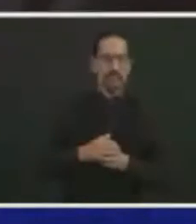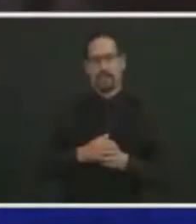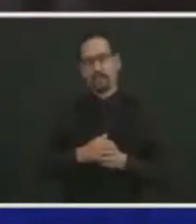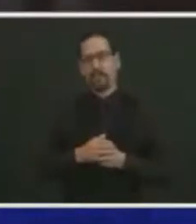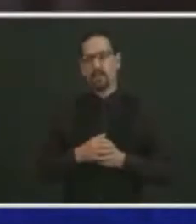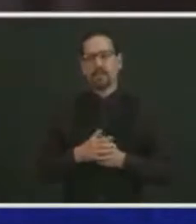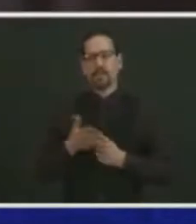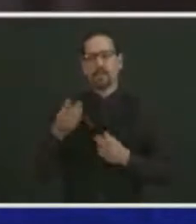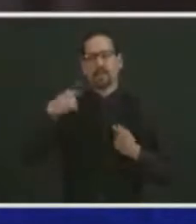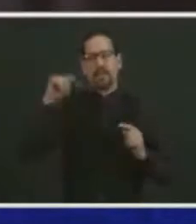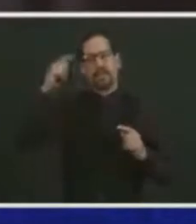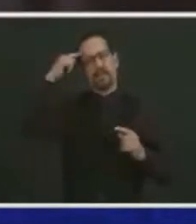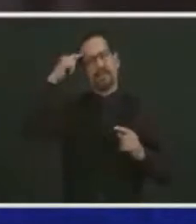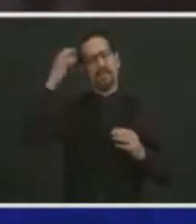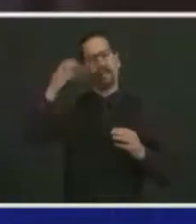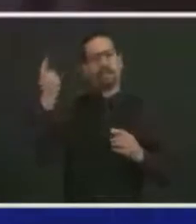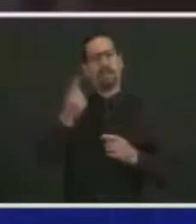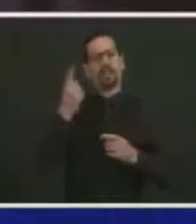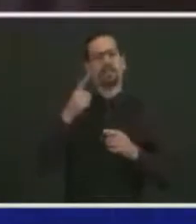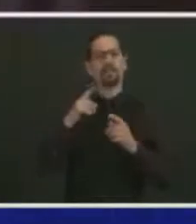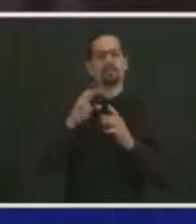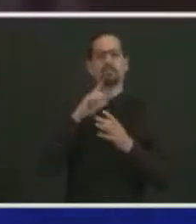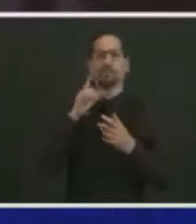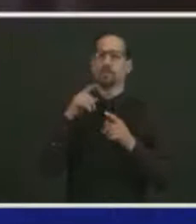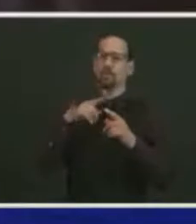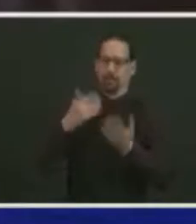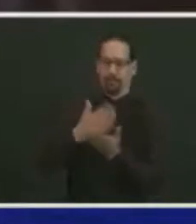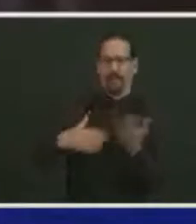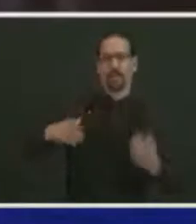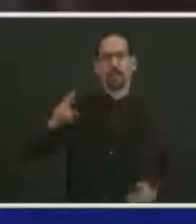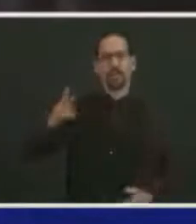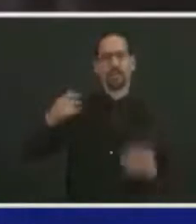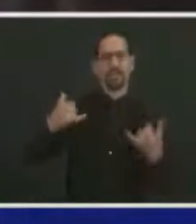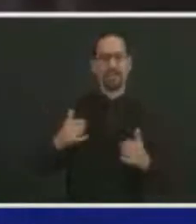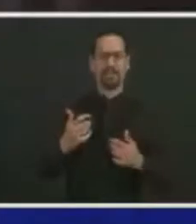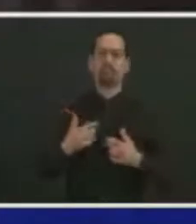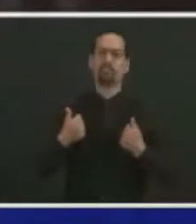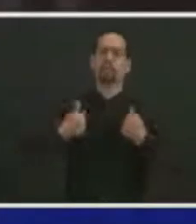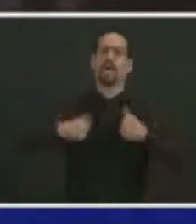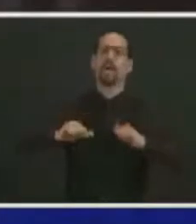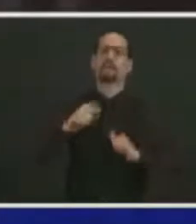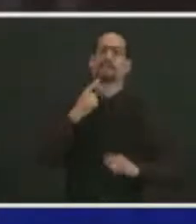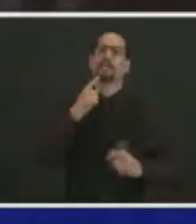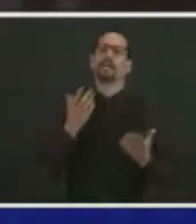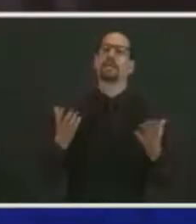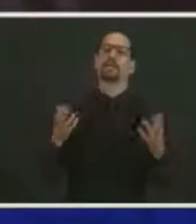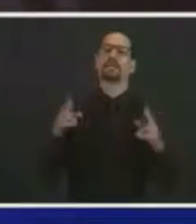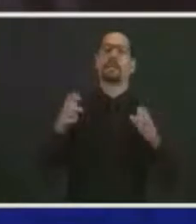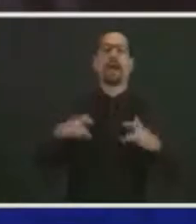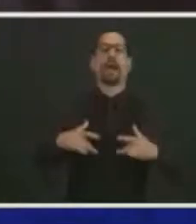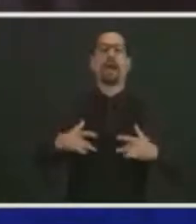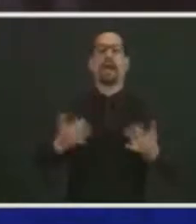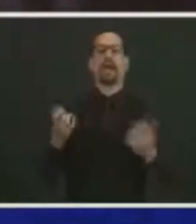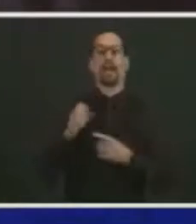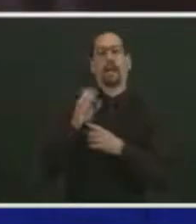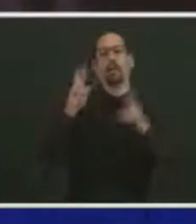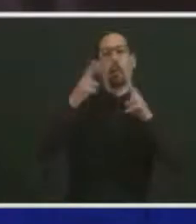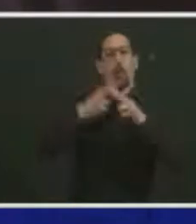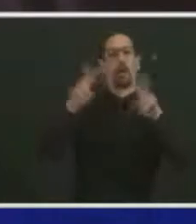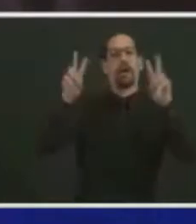in this phase 2, we have tried to say that events have to abide by the